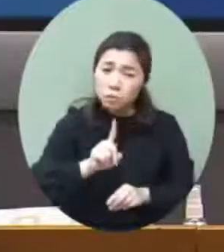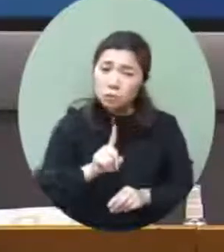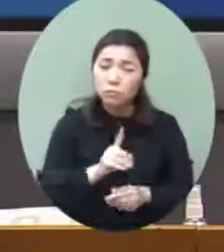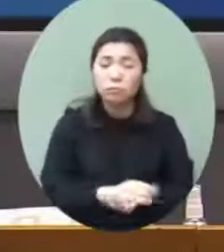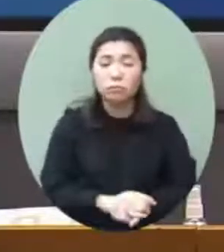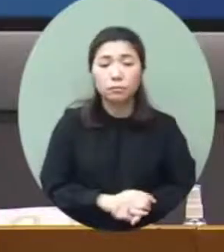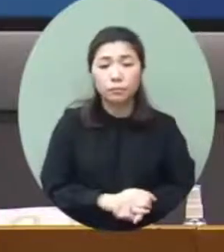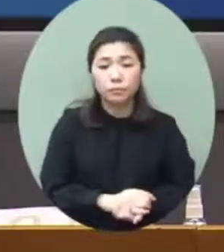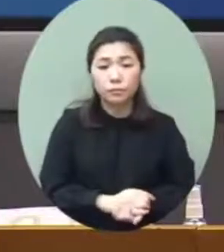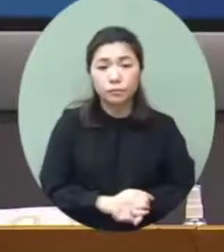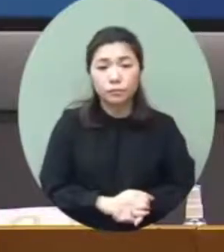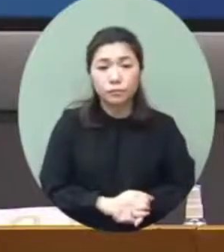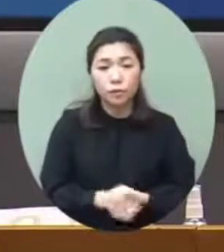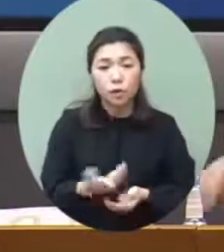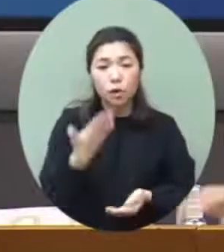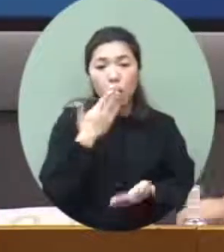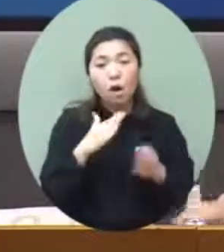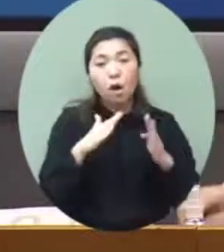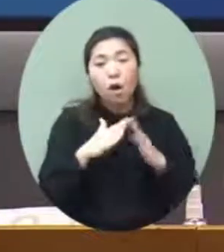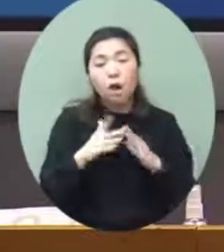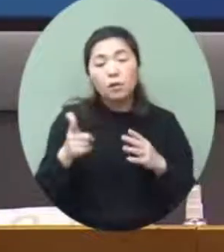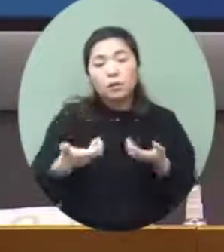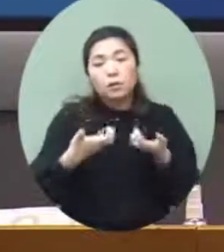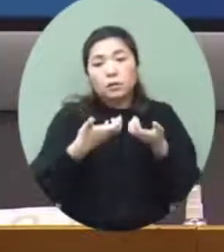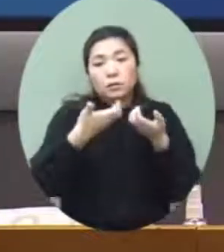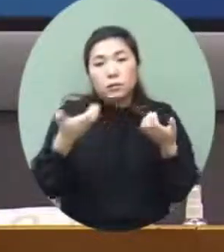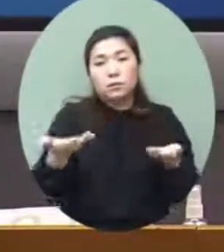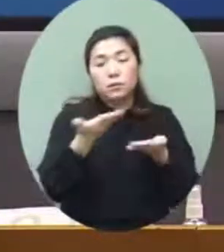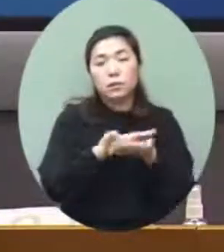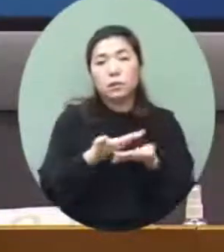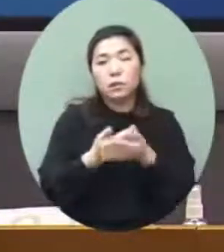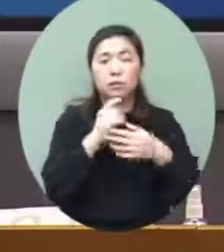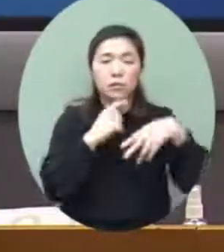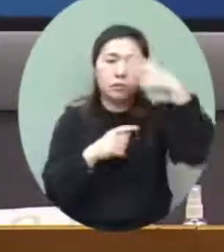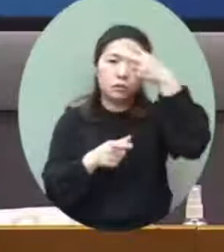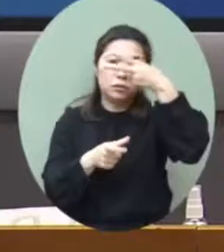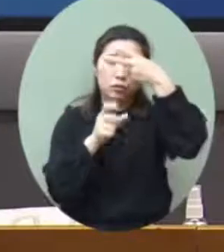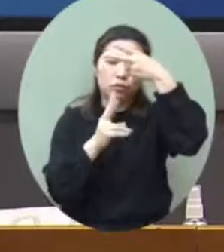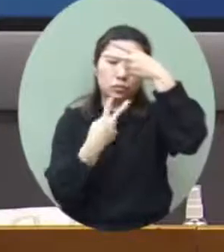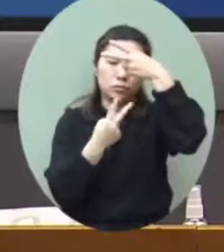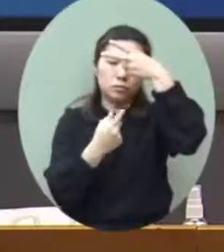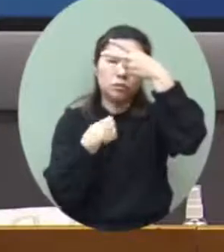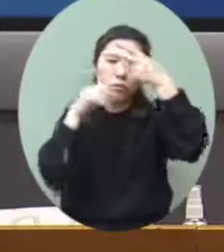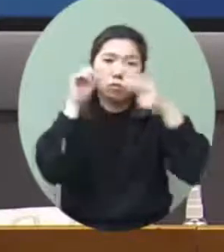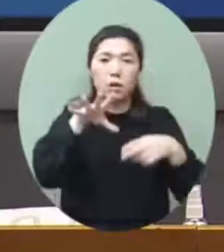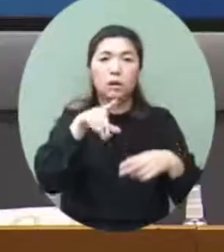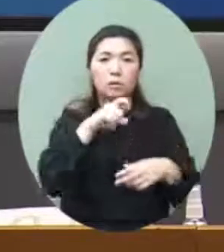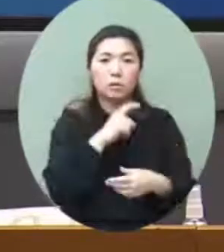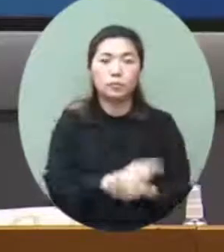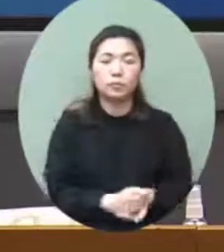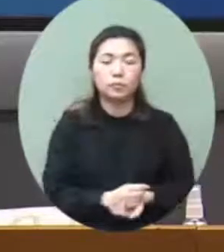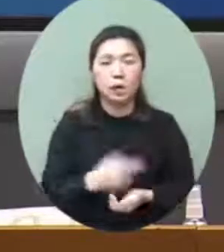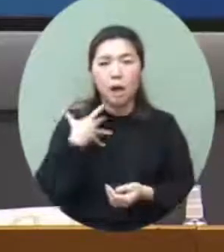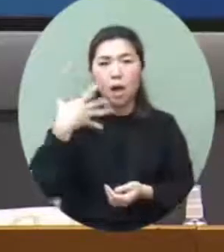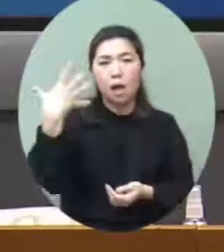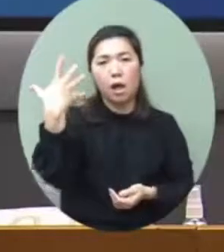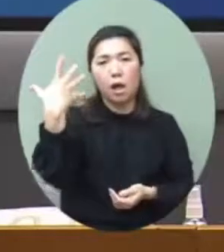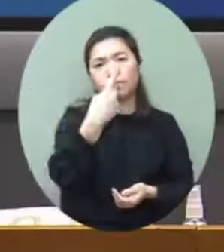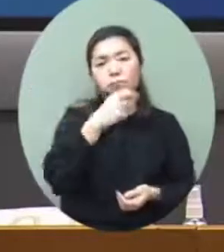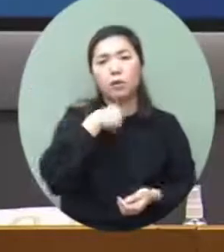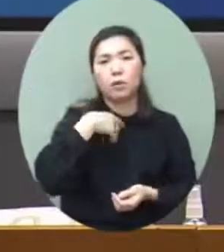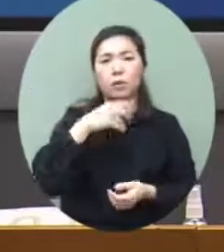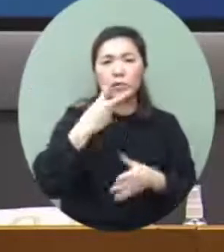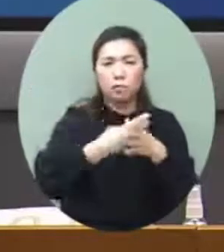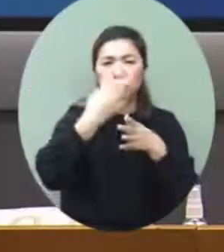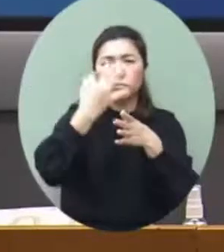view the deployment of their duties in Hong Kong on this premises. Now, as